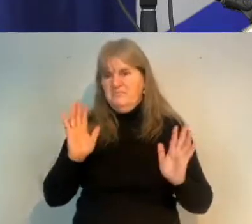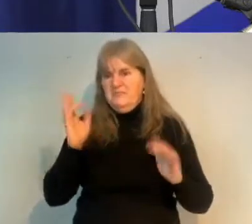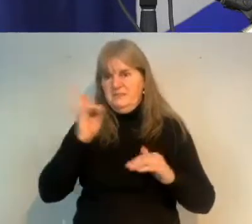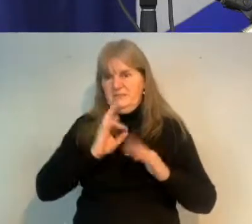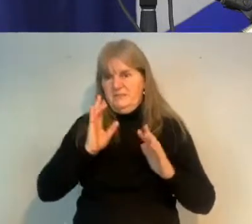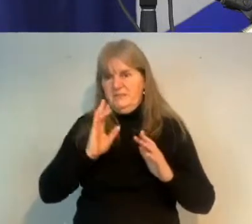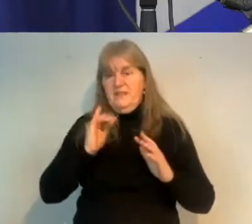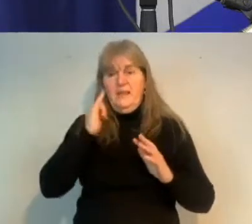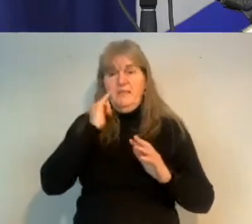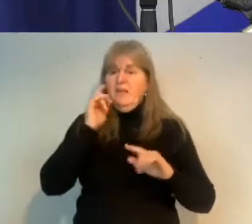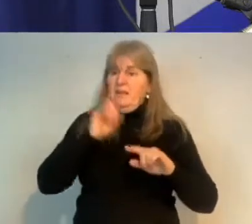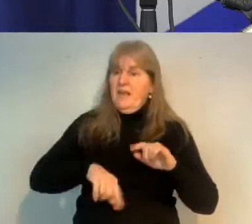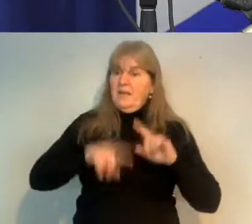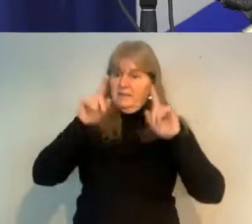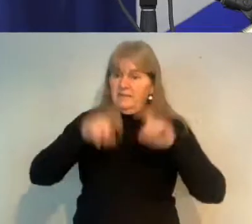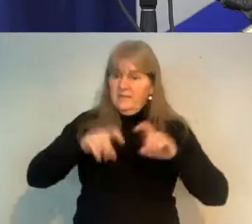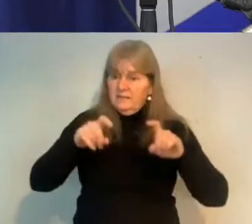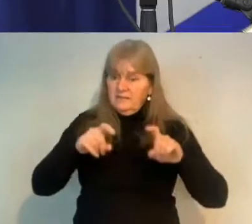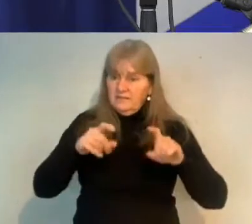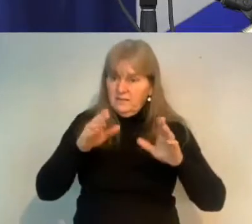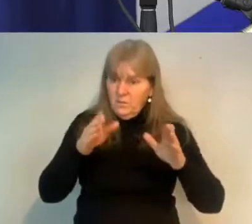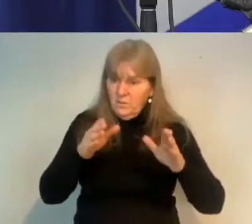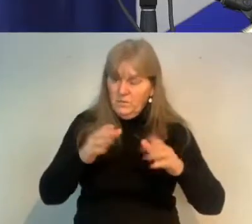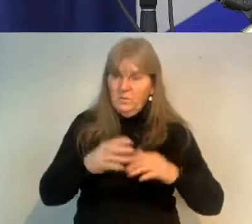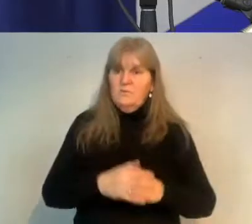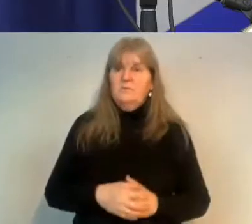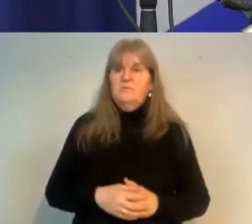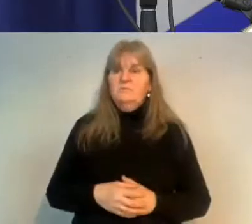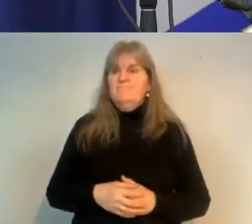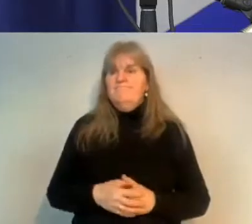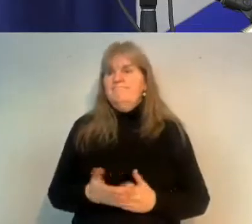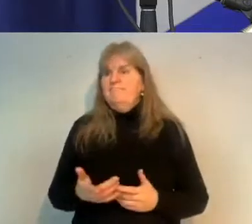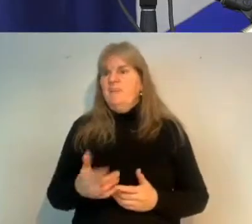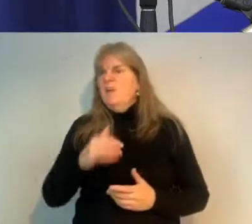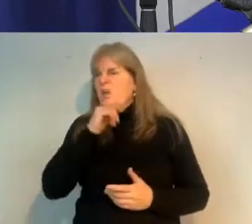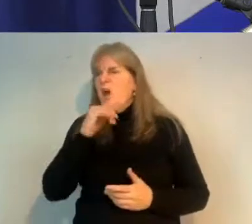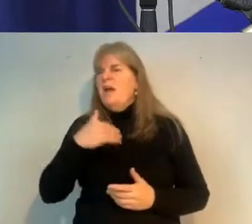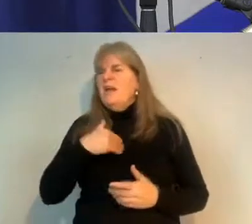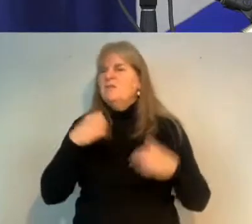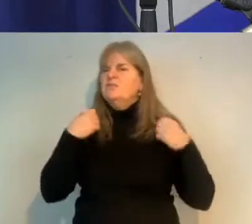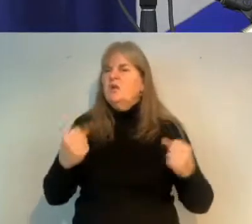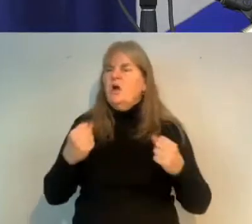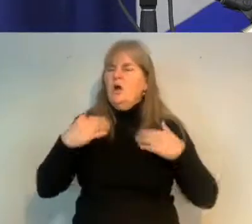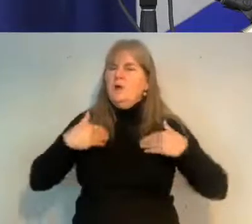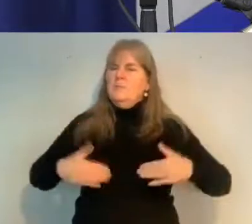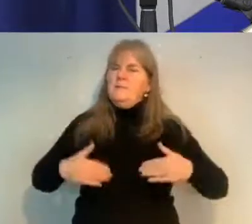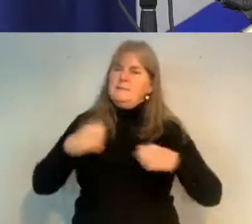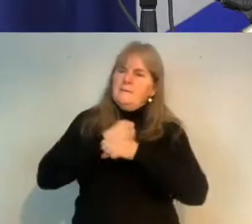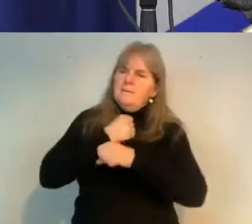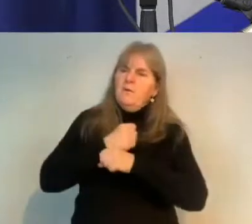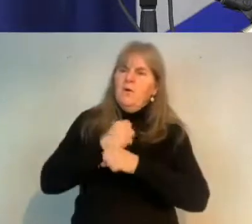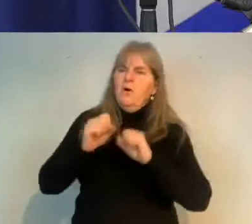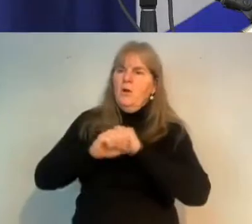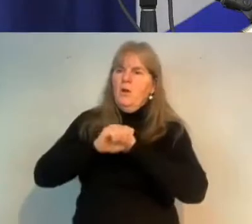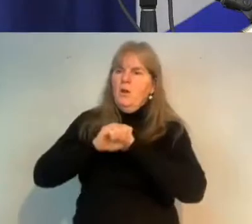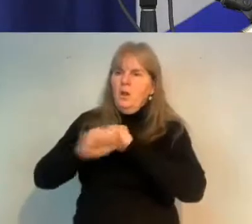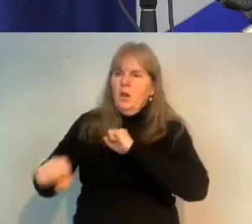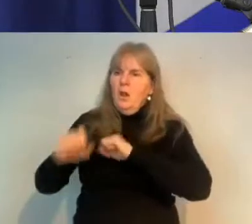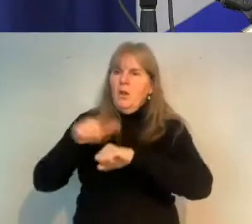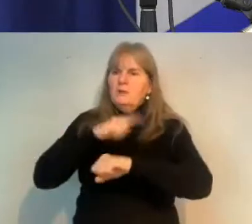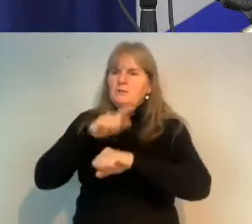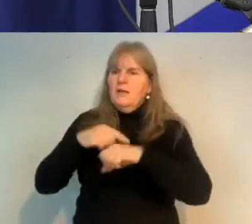test and you either don't have strong immunity, or you have a chronic disease, whatever age,